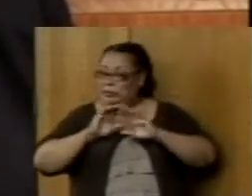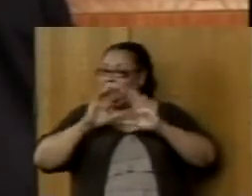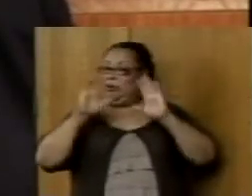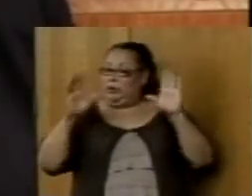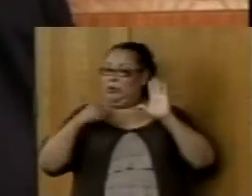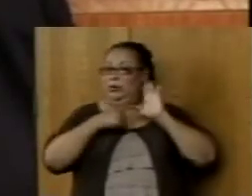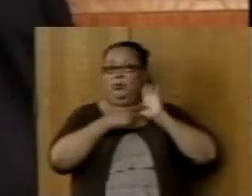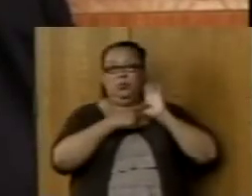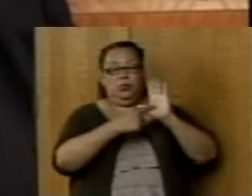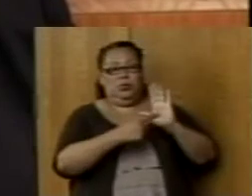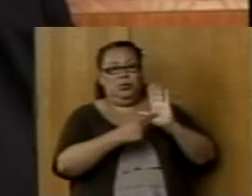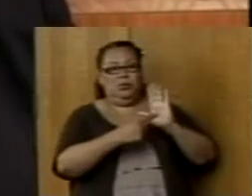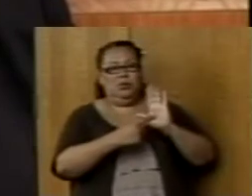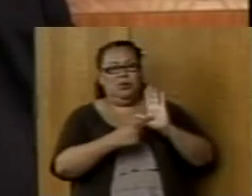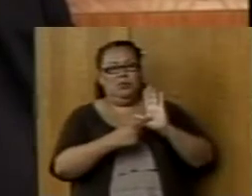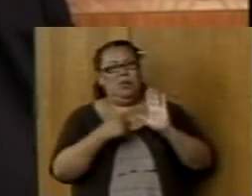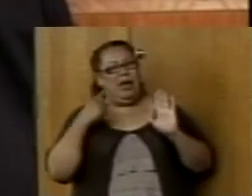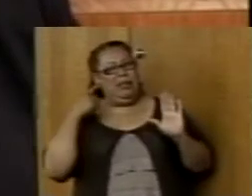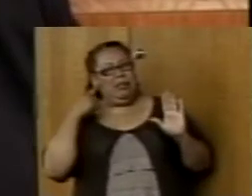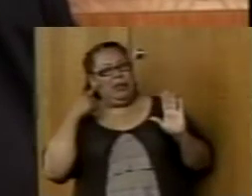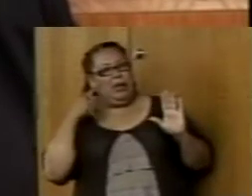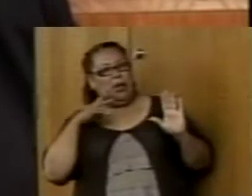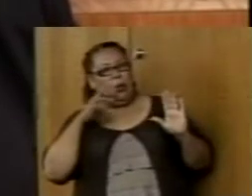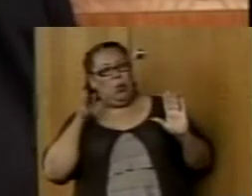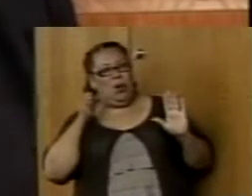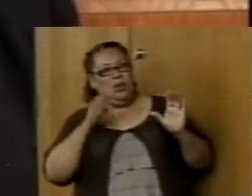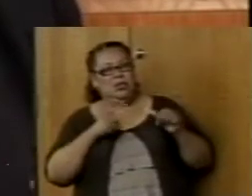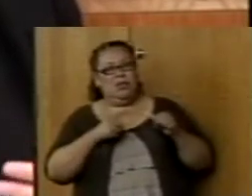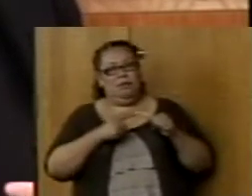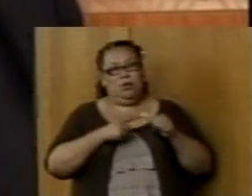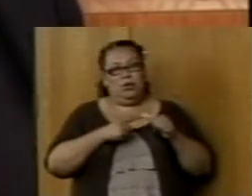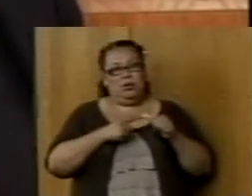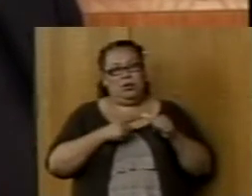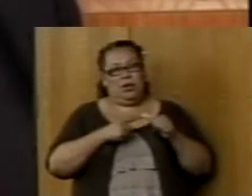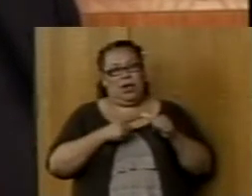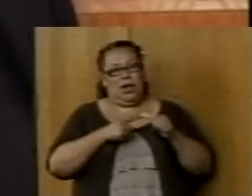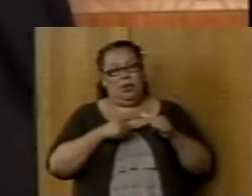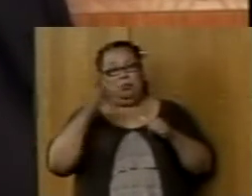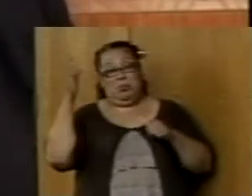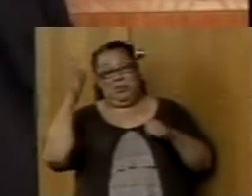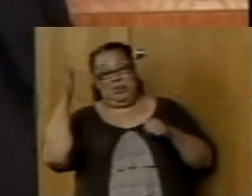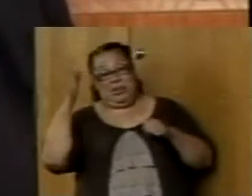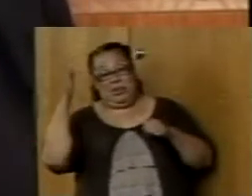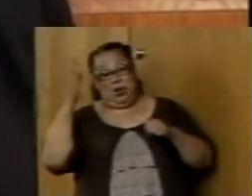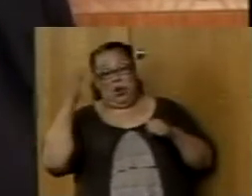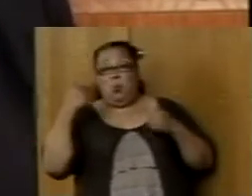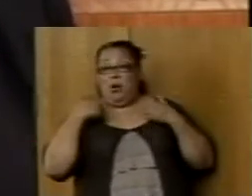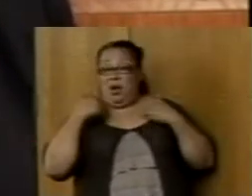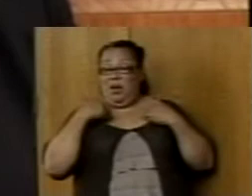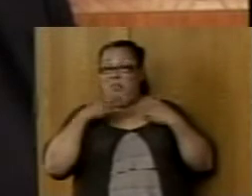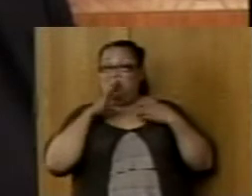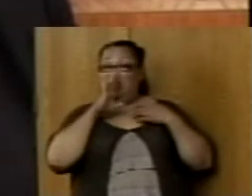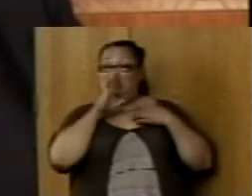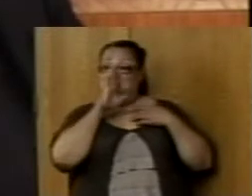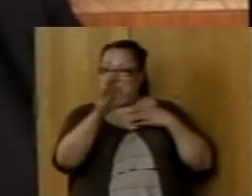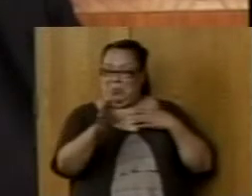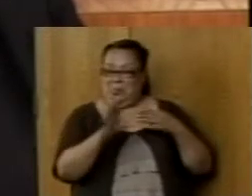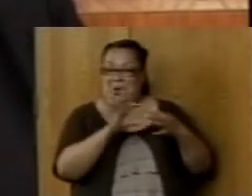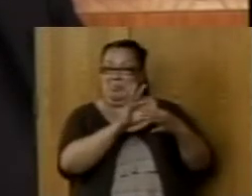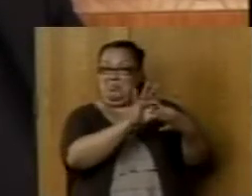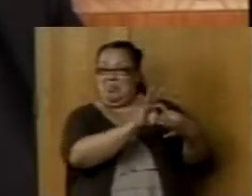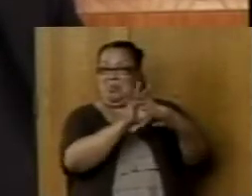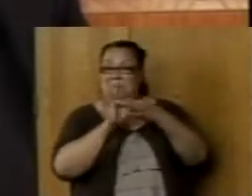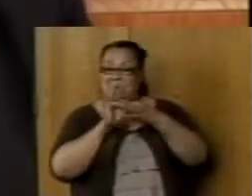in a I think it was the first time it's been presented in this fashion to the district, where there had been a direct correlation between